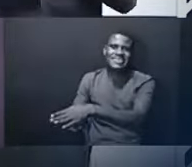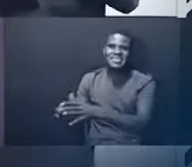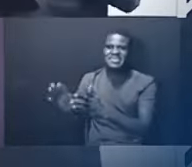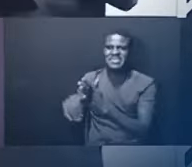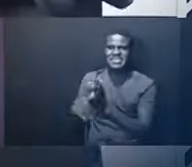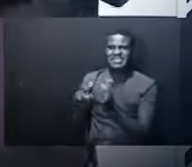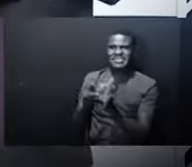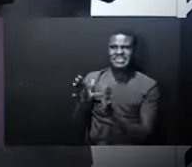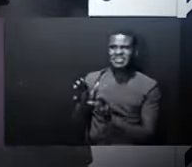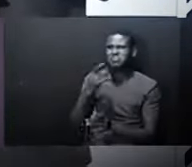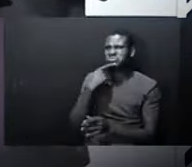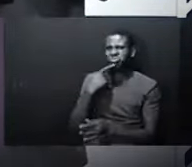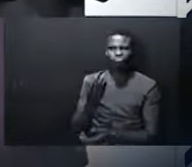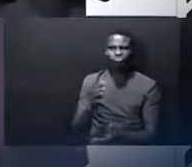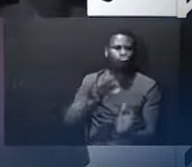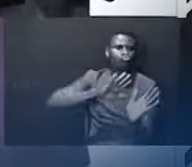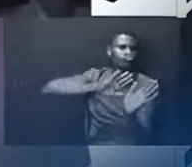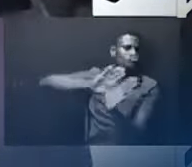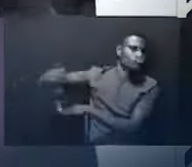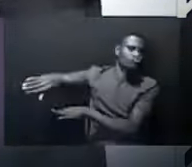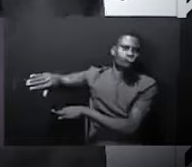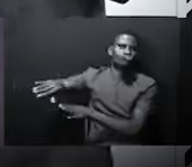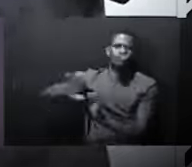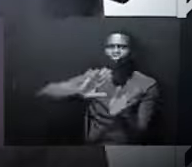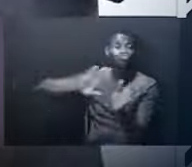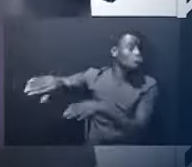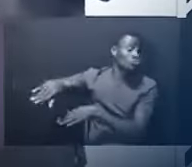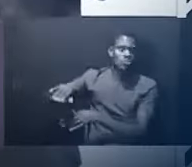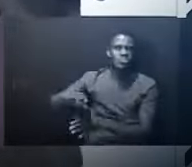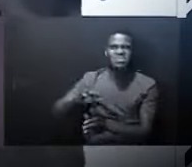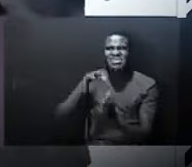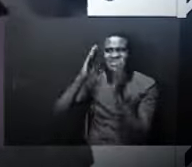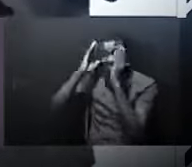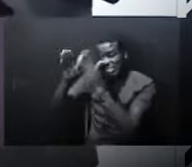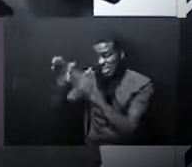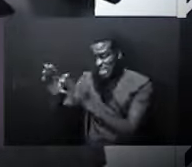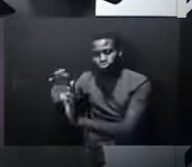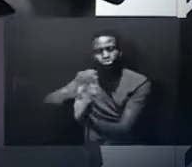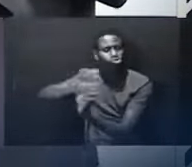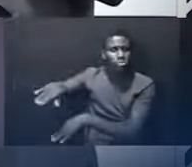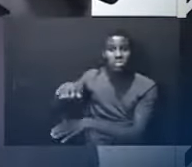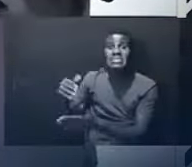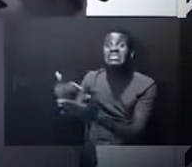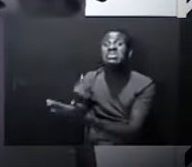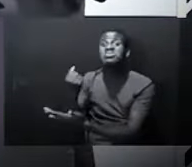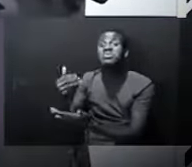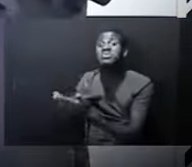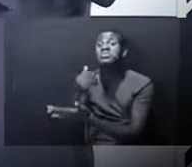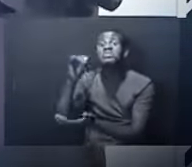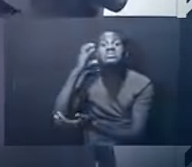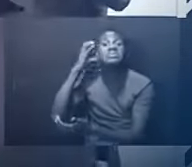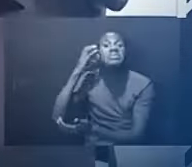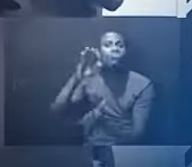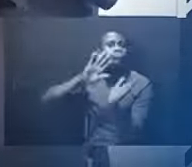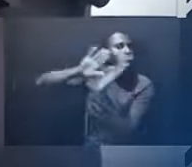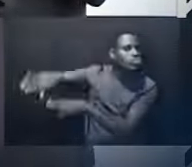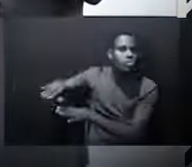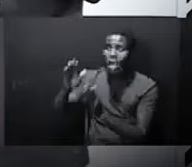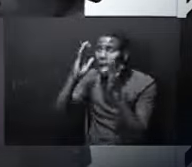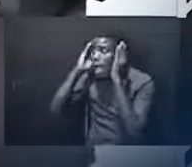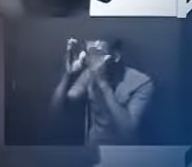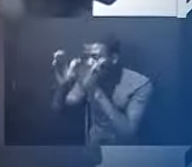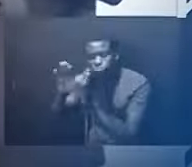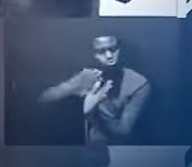Then Jesus said, ignore it. Don't pay attention to what you have heard. Don't